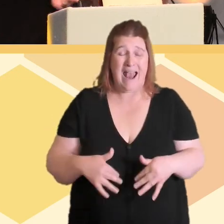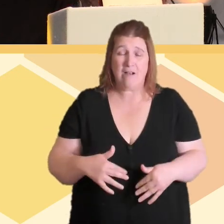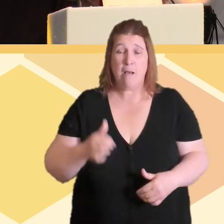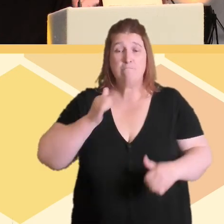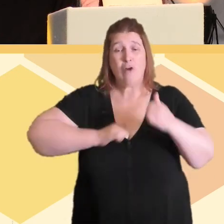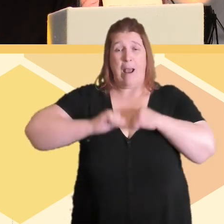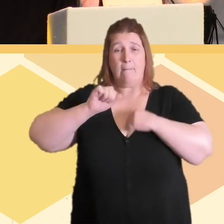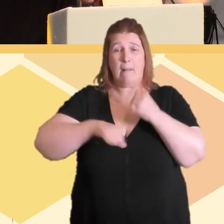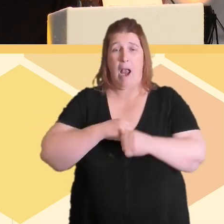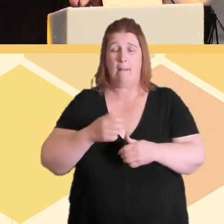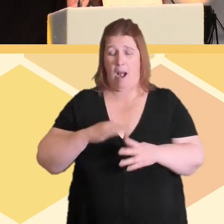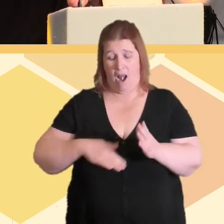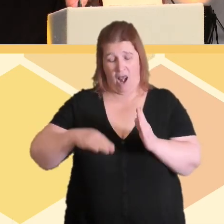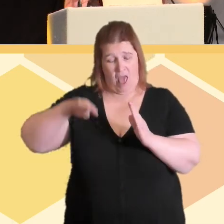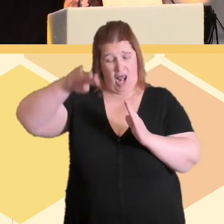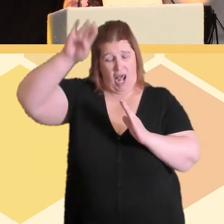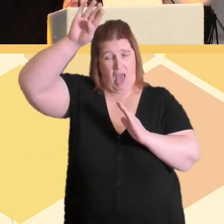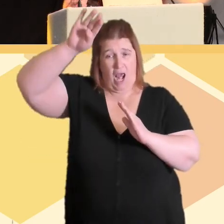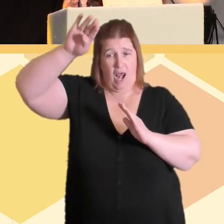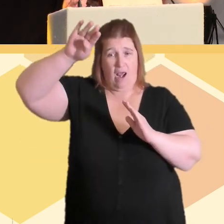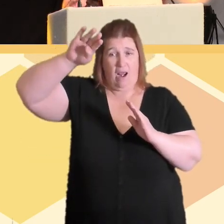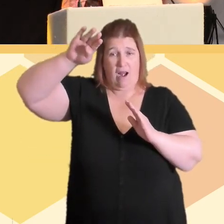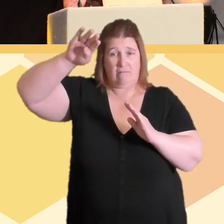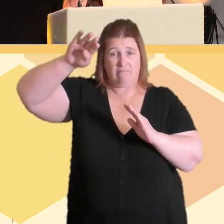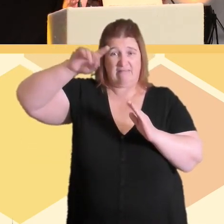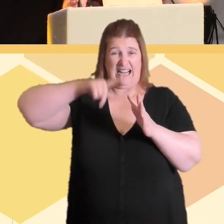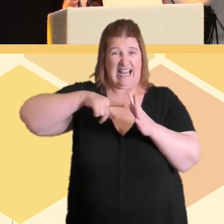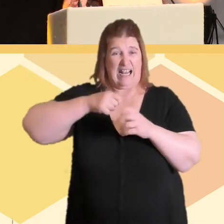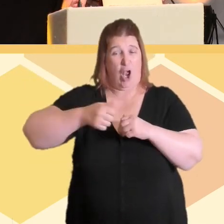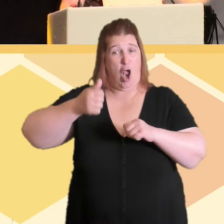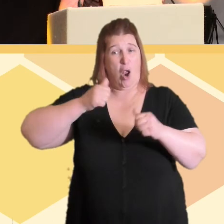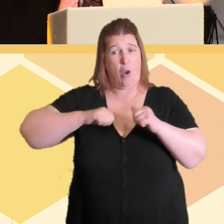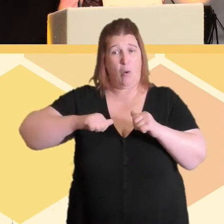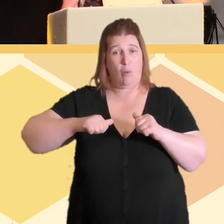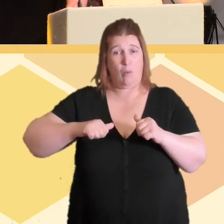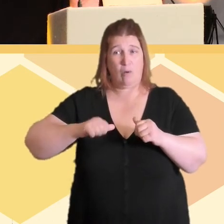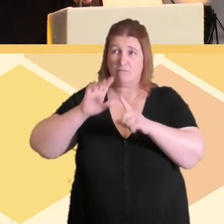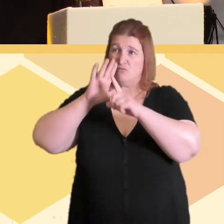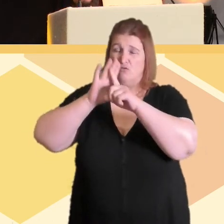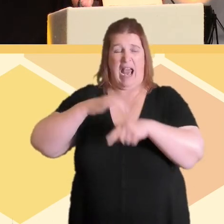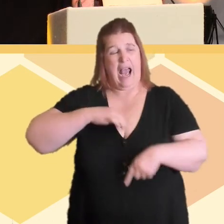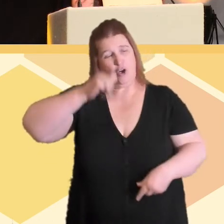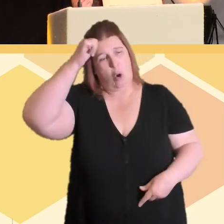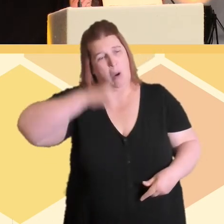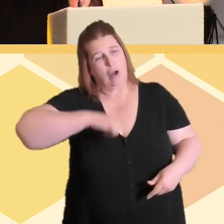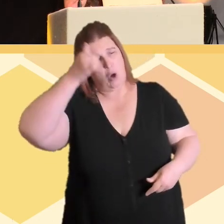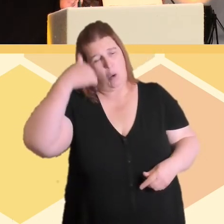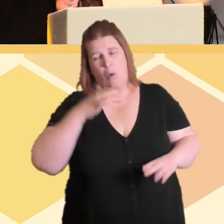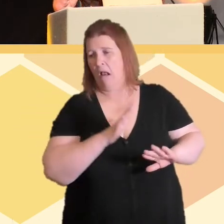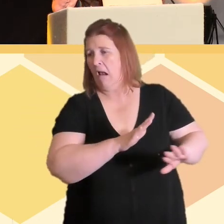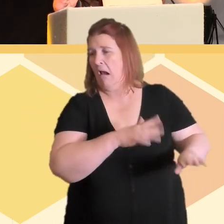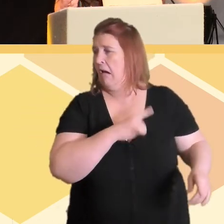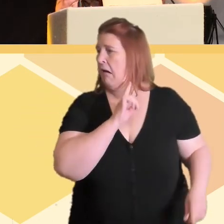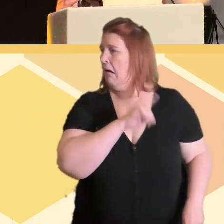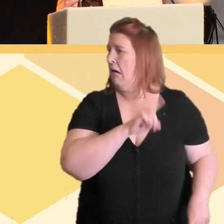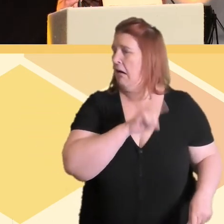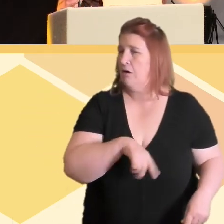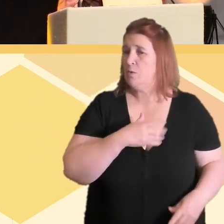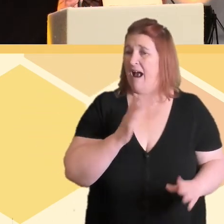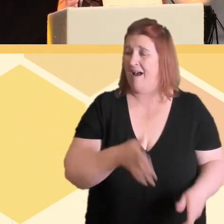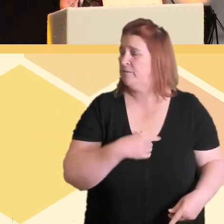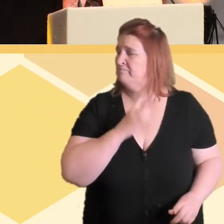hierarchies, and ego resists tearing them down. Prejudice thinks it knows best and prevents deep listening to another point of